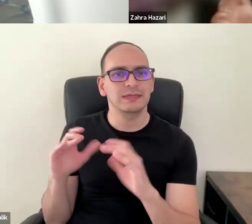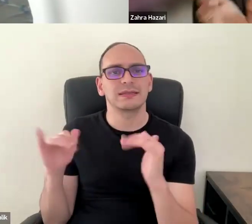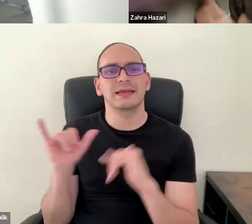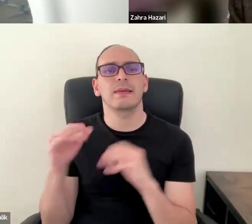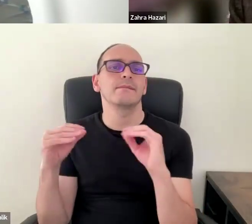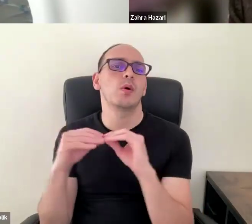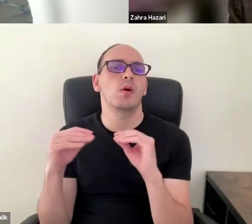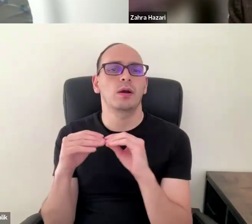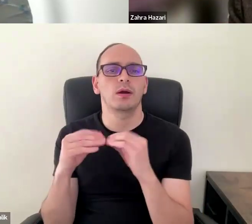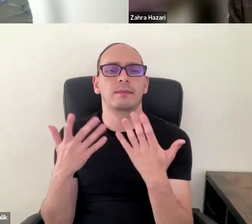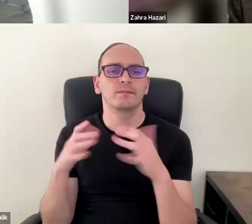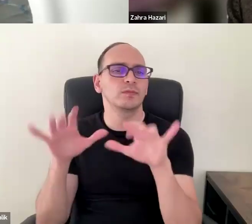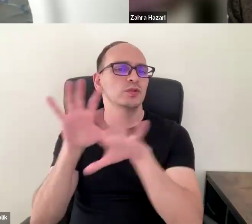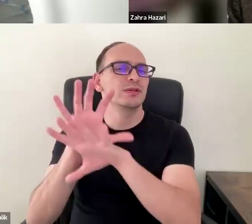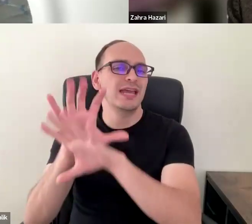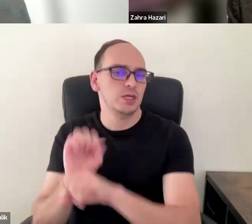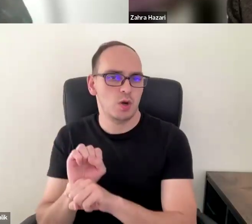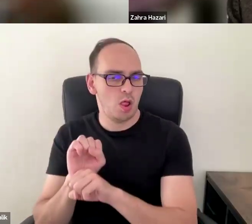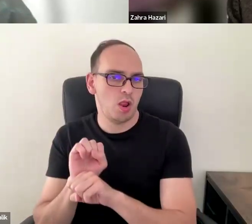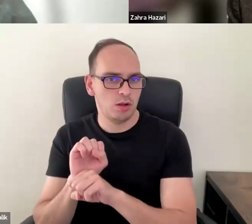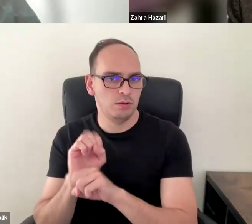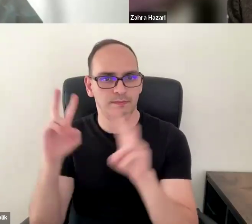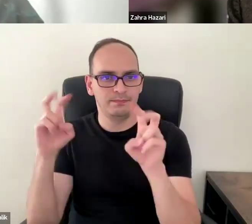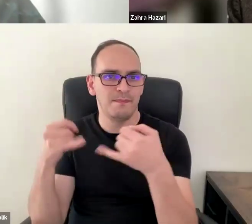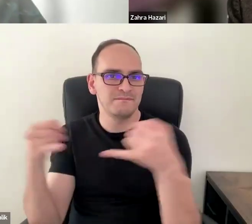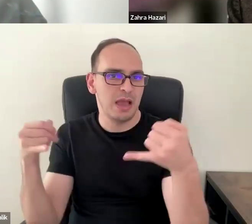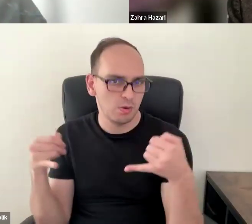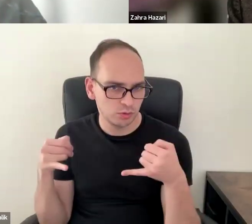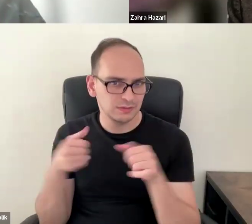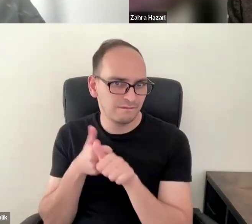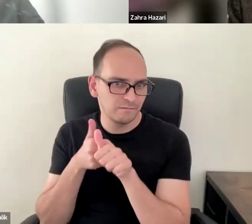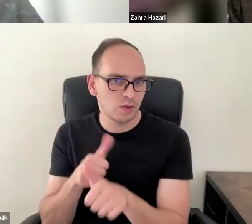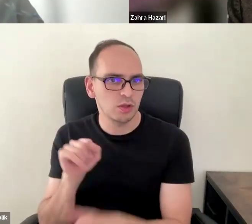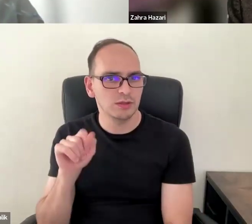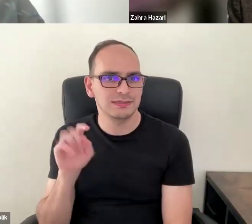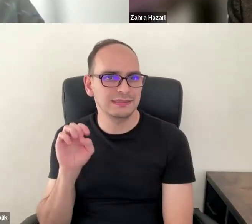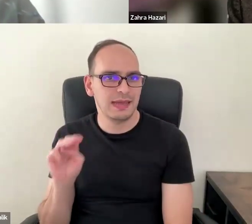more traditional boundaries of STEM.